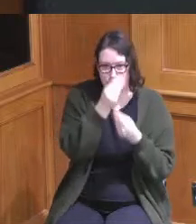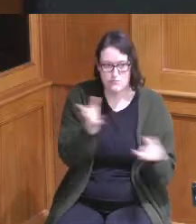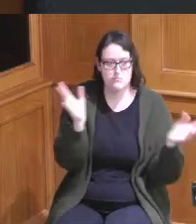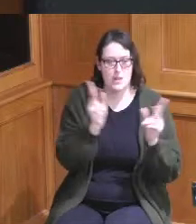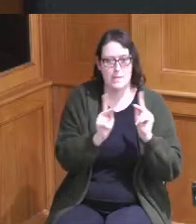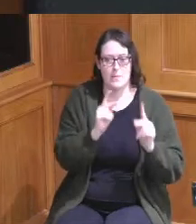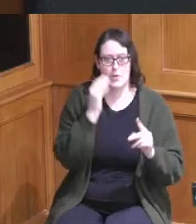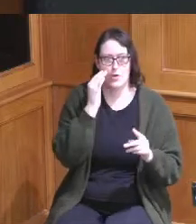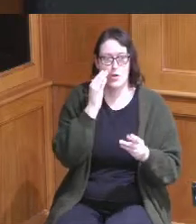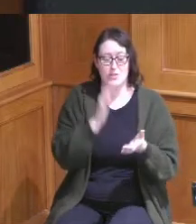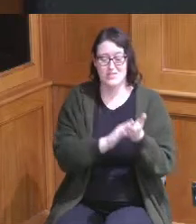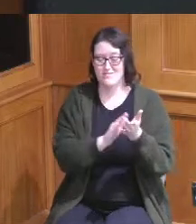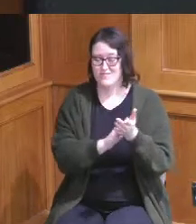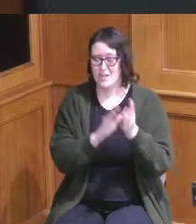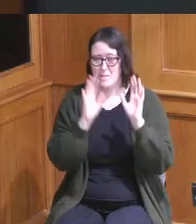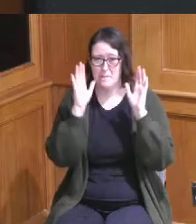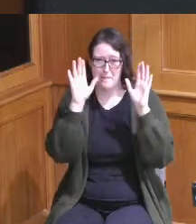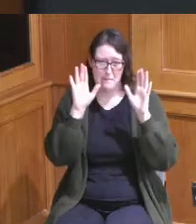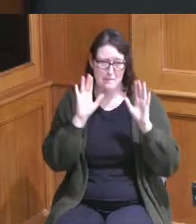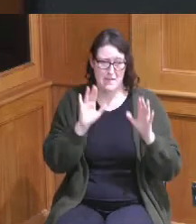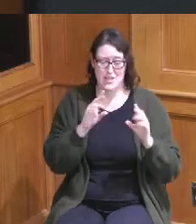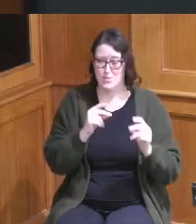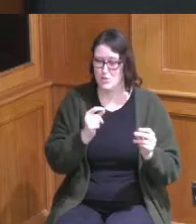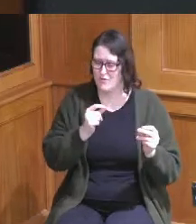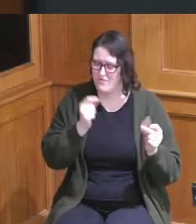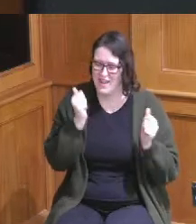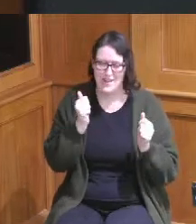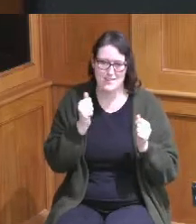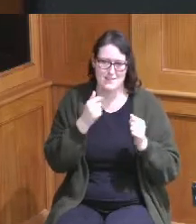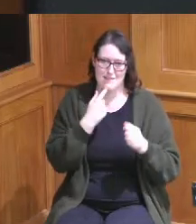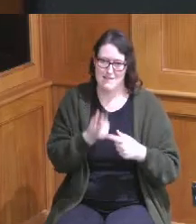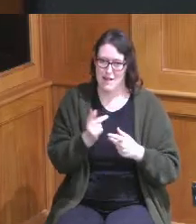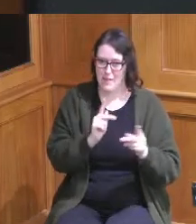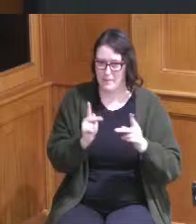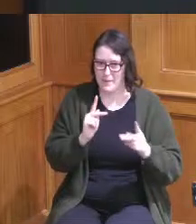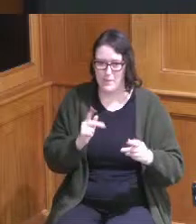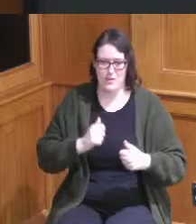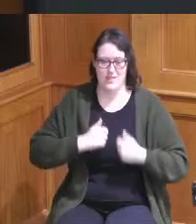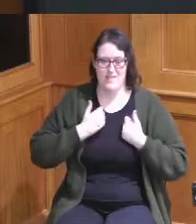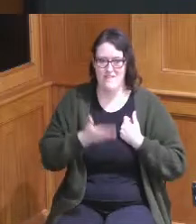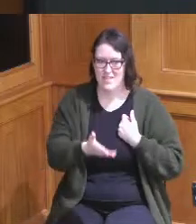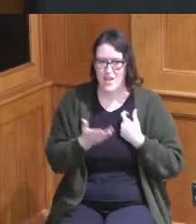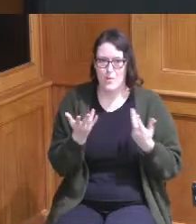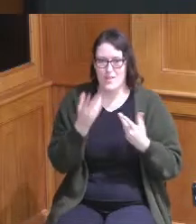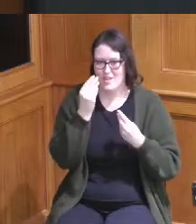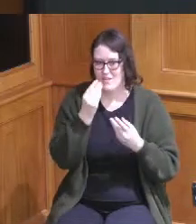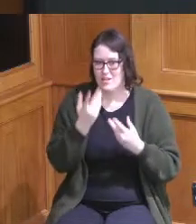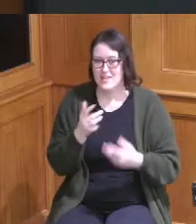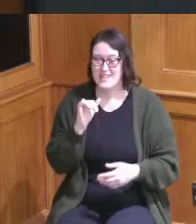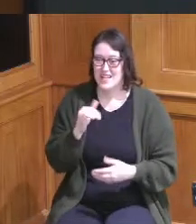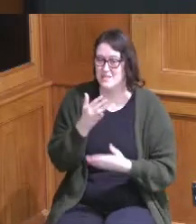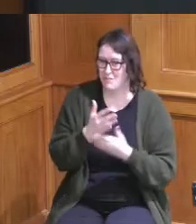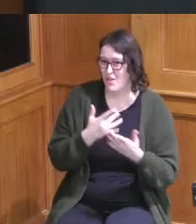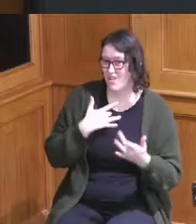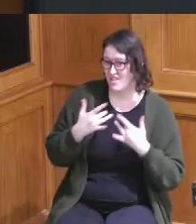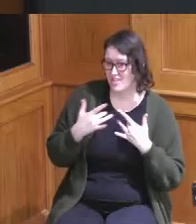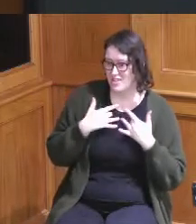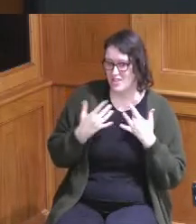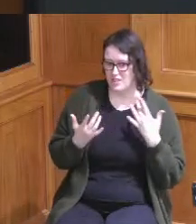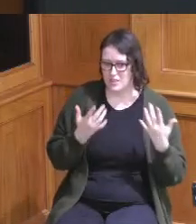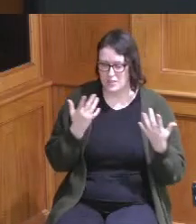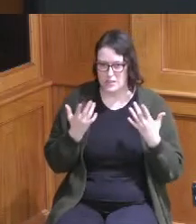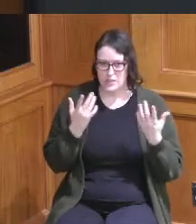getting information out as quickly as possible. I do think that's where some of the concern generally comes in. and people don't know what's going on, and